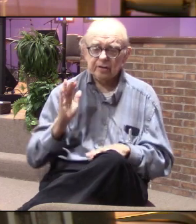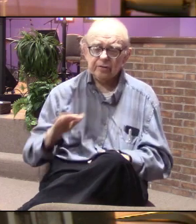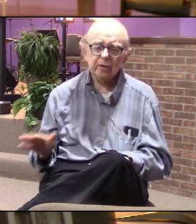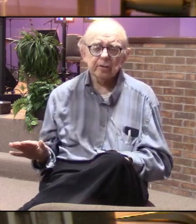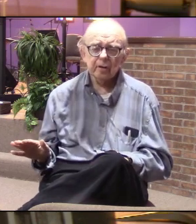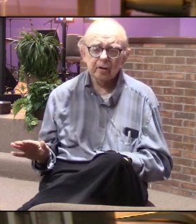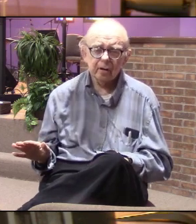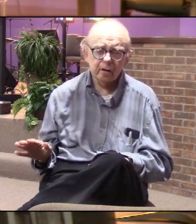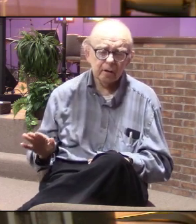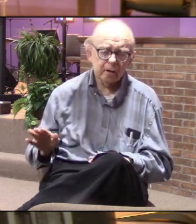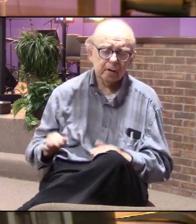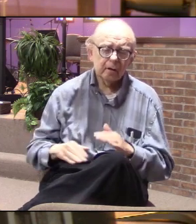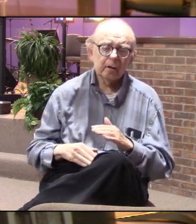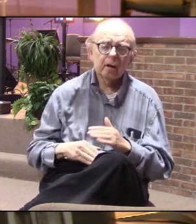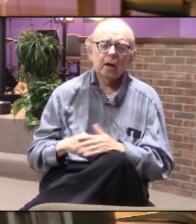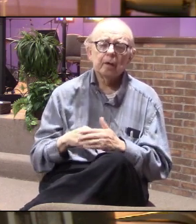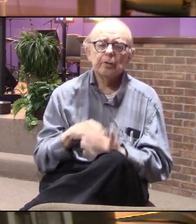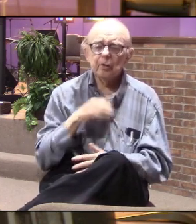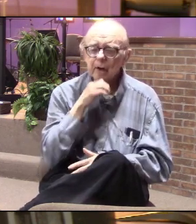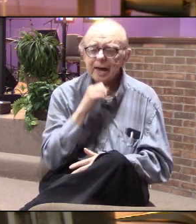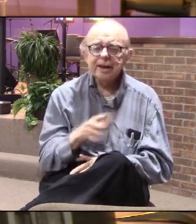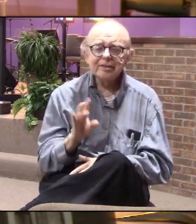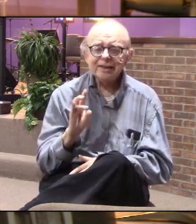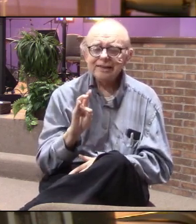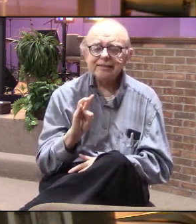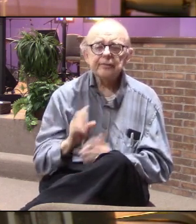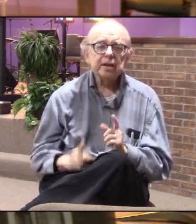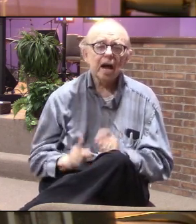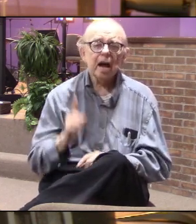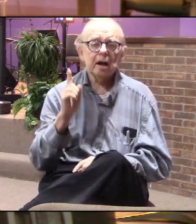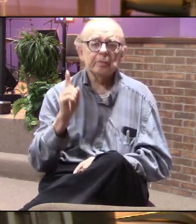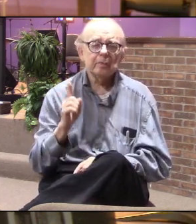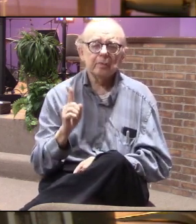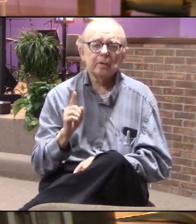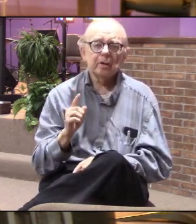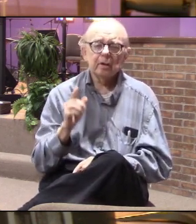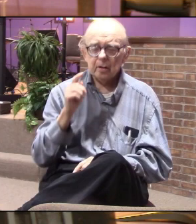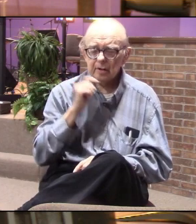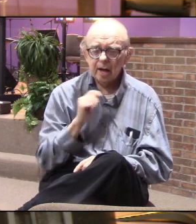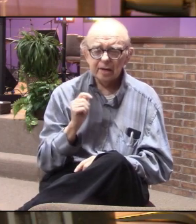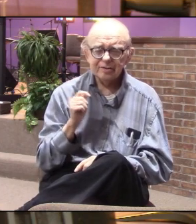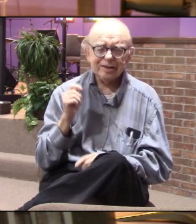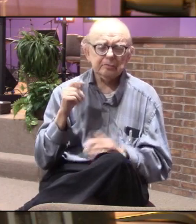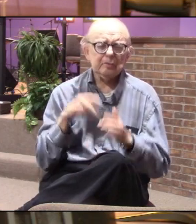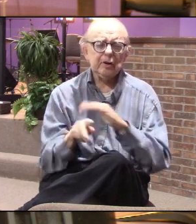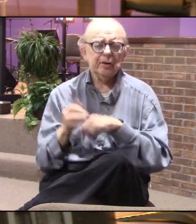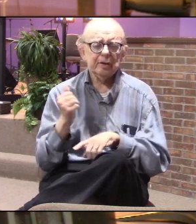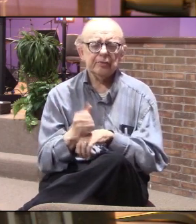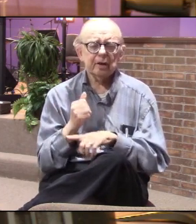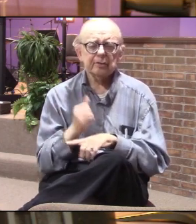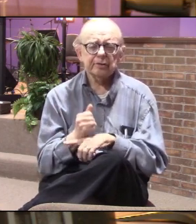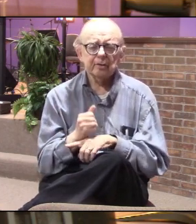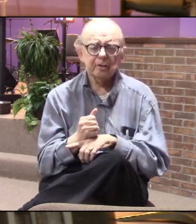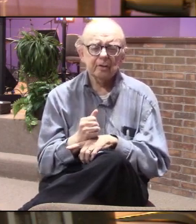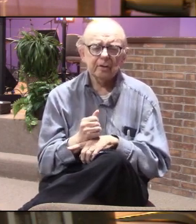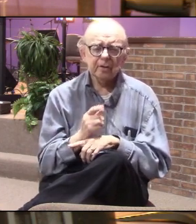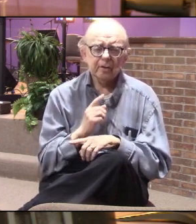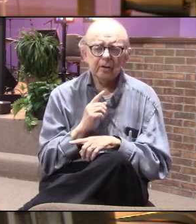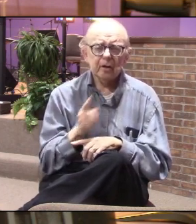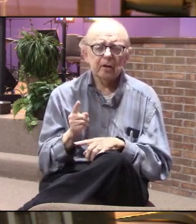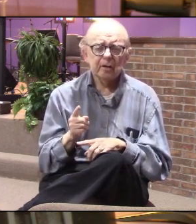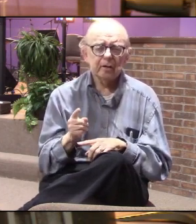children all the way from age 7 on. Teenage suicide